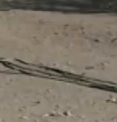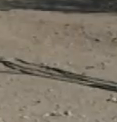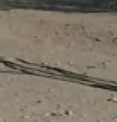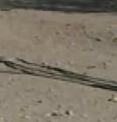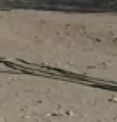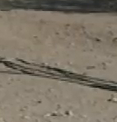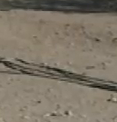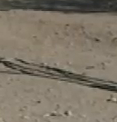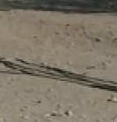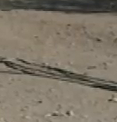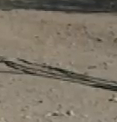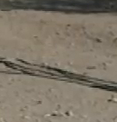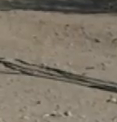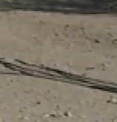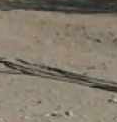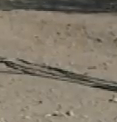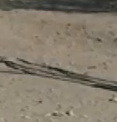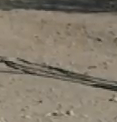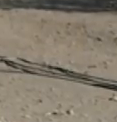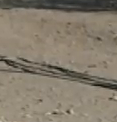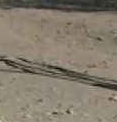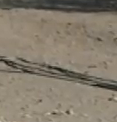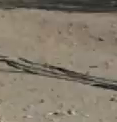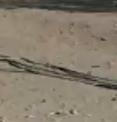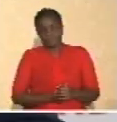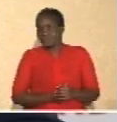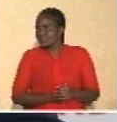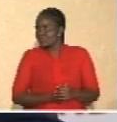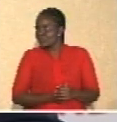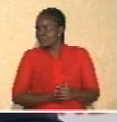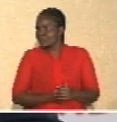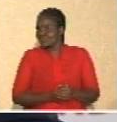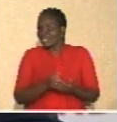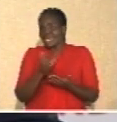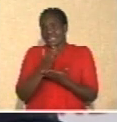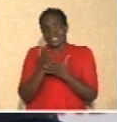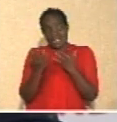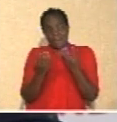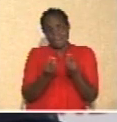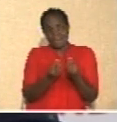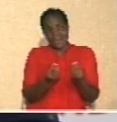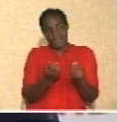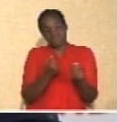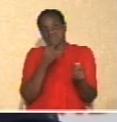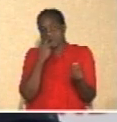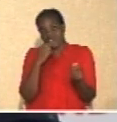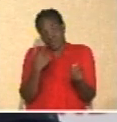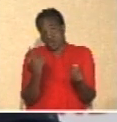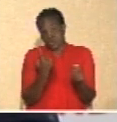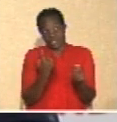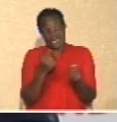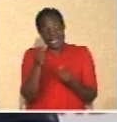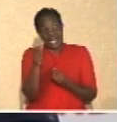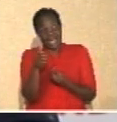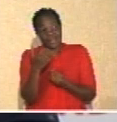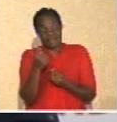virus, and symptoms vary from child to child. Some of them will have just fever. Others who may